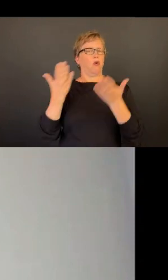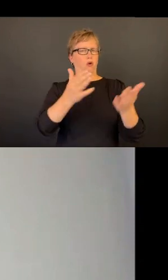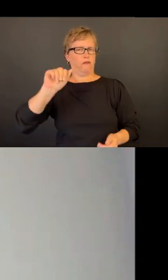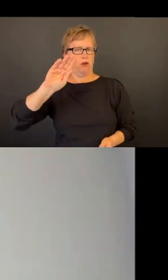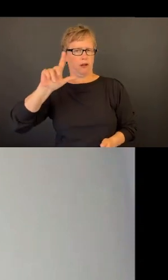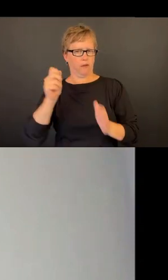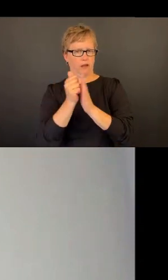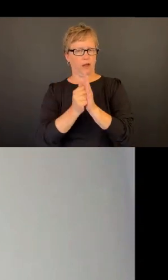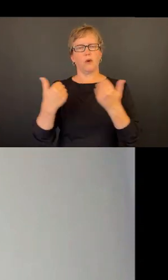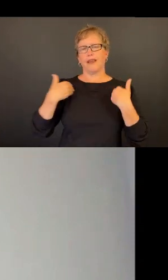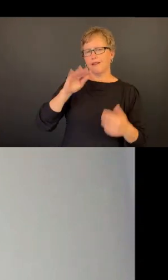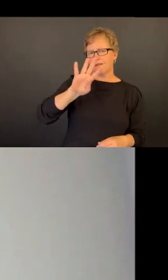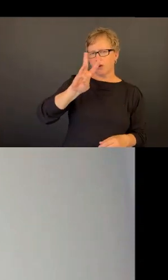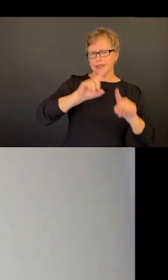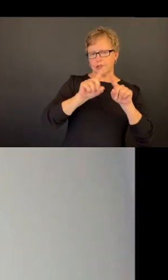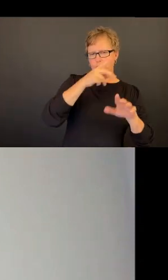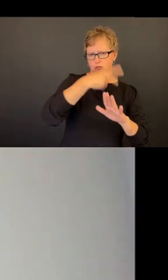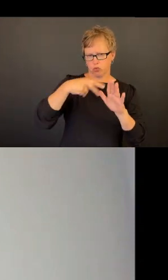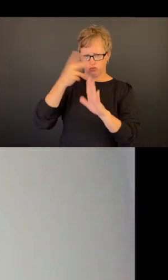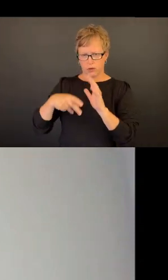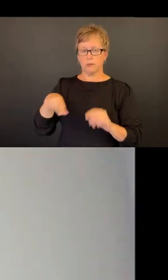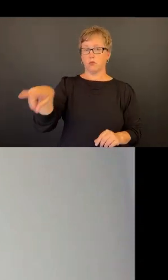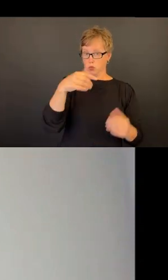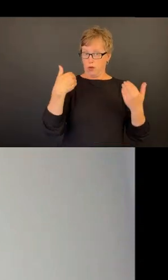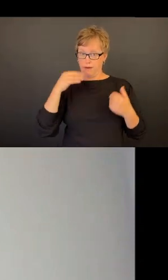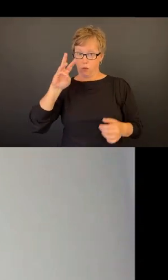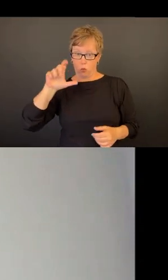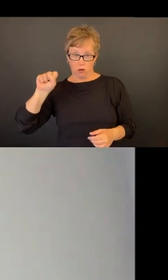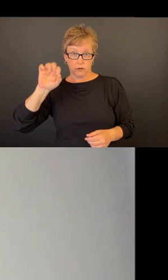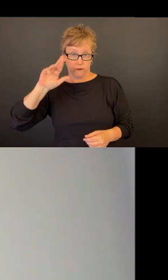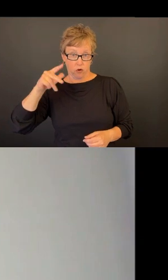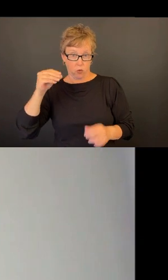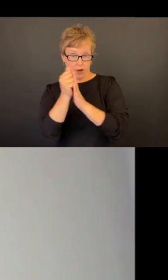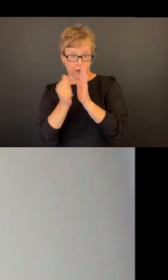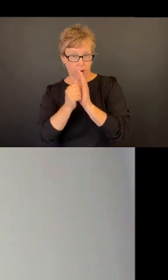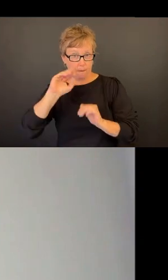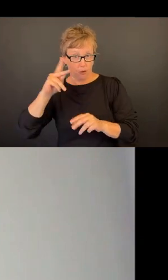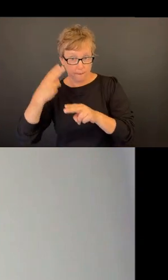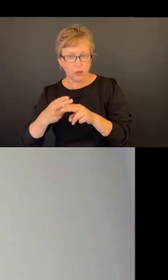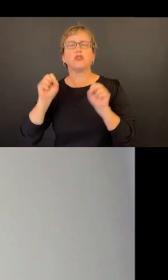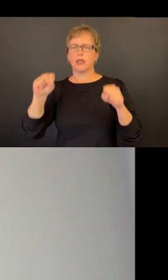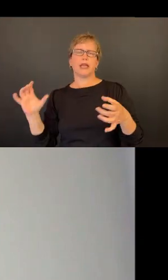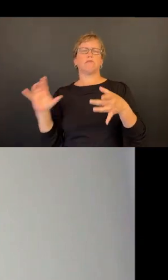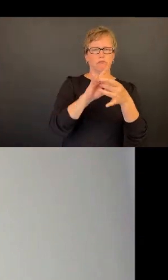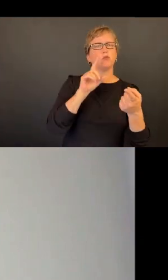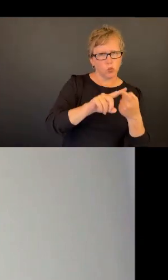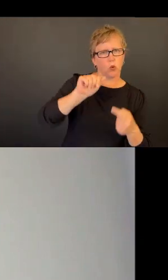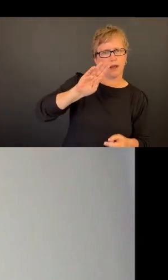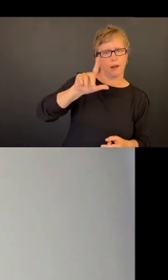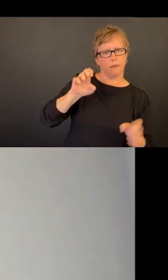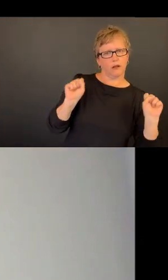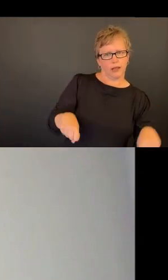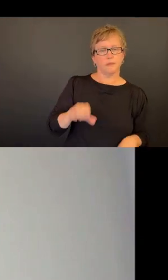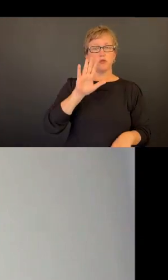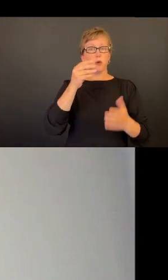state treasurers and their offering of the ABLE accounts, the 46 programs. Now, any of your Wells Fargo